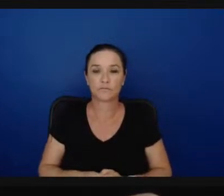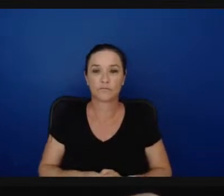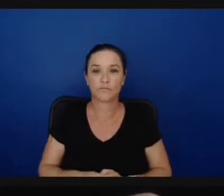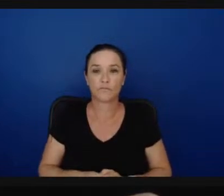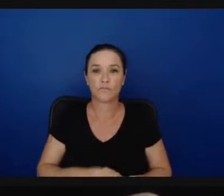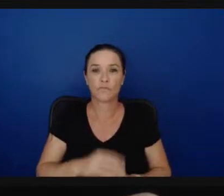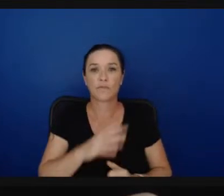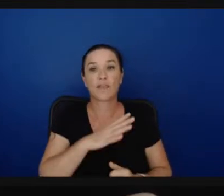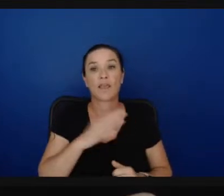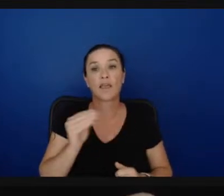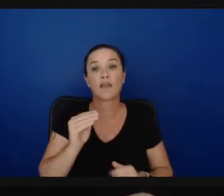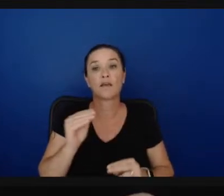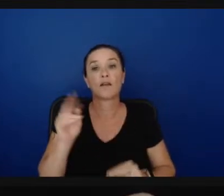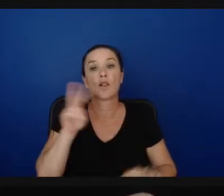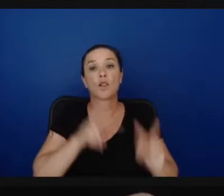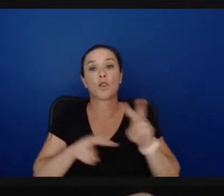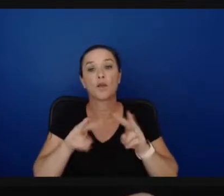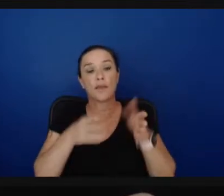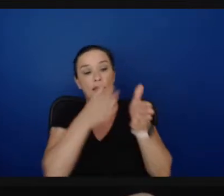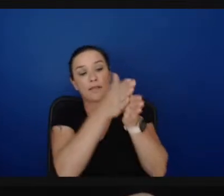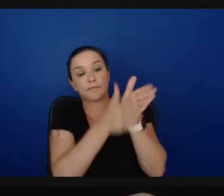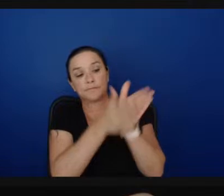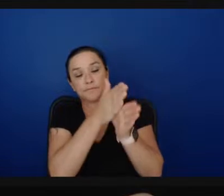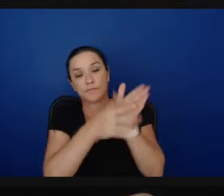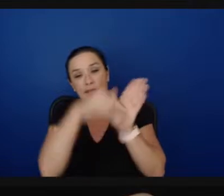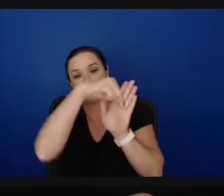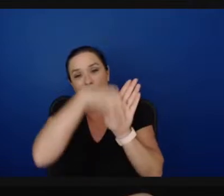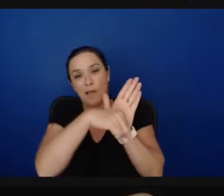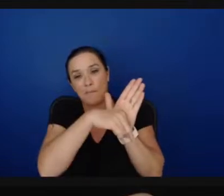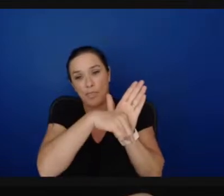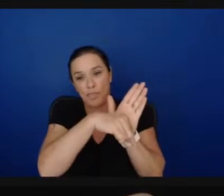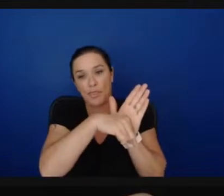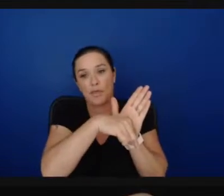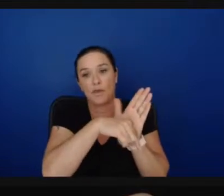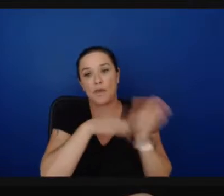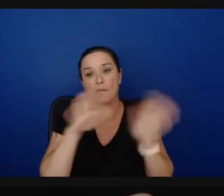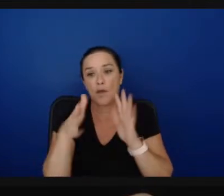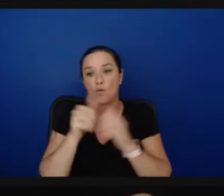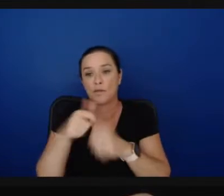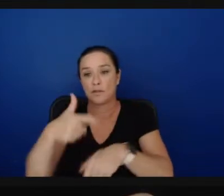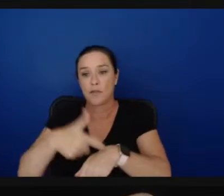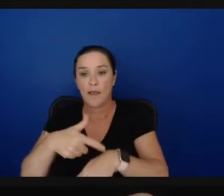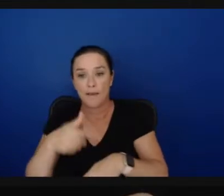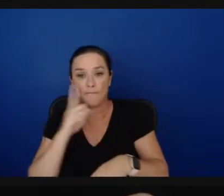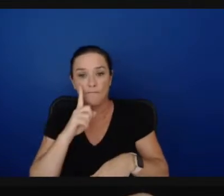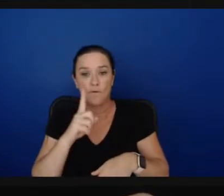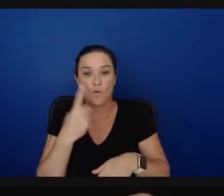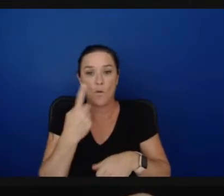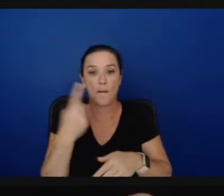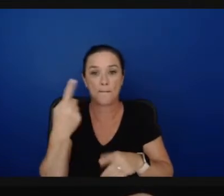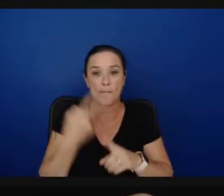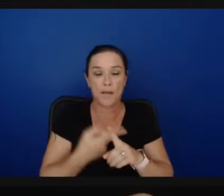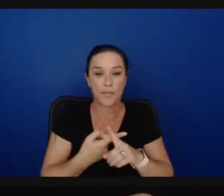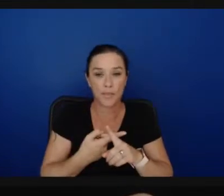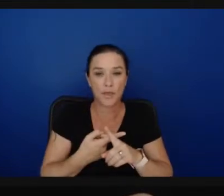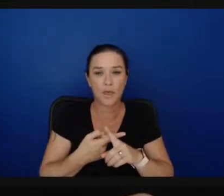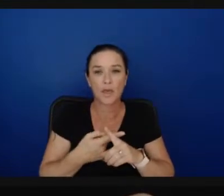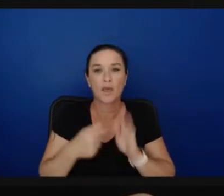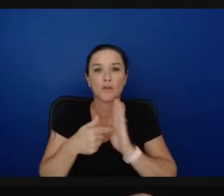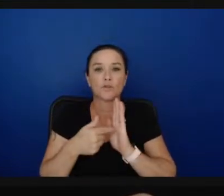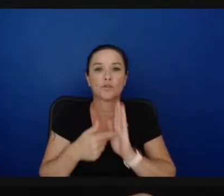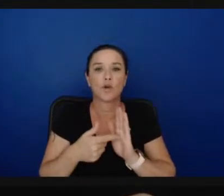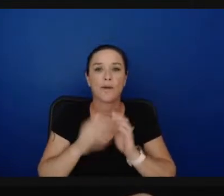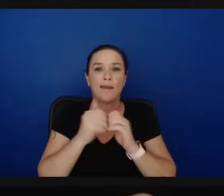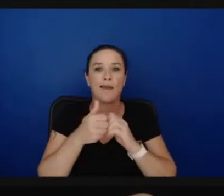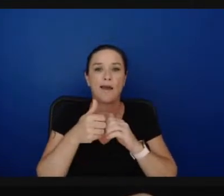And looking at it, depth versus time, that same month, this is showing the range of depths those earthquakes occur at.